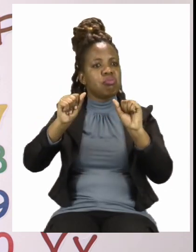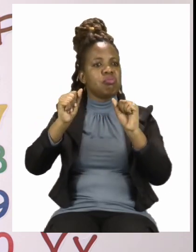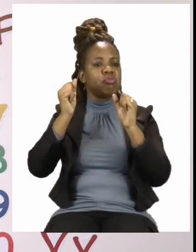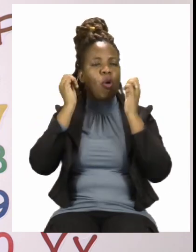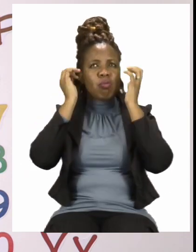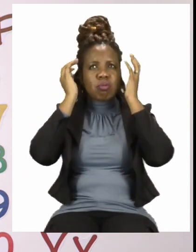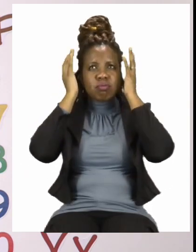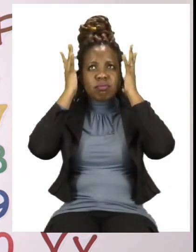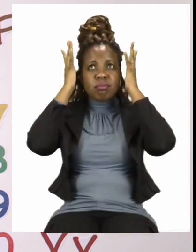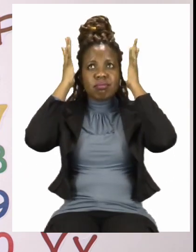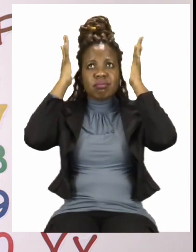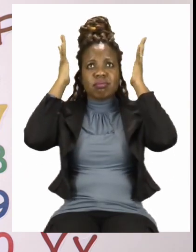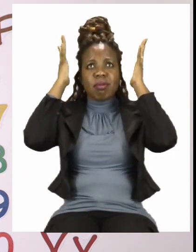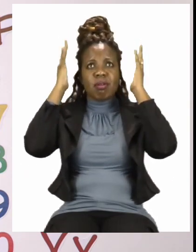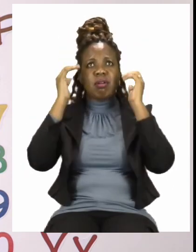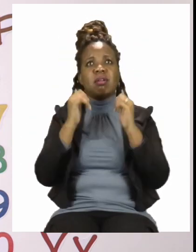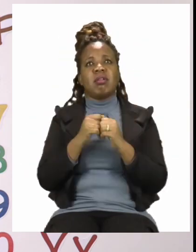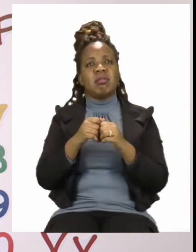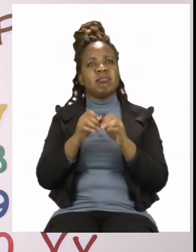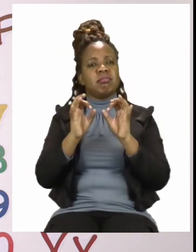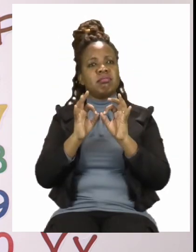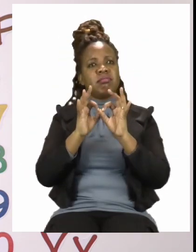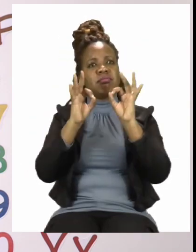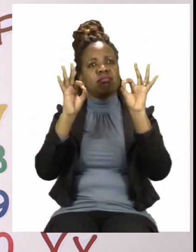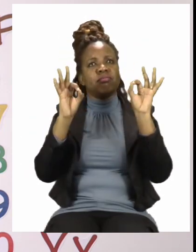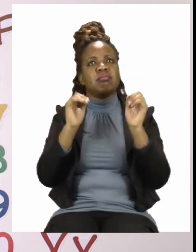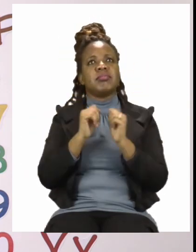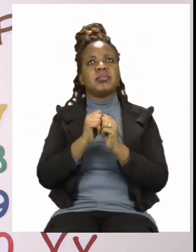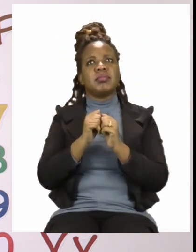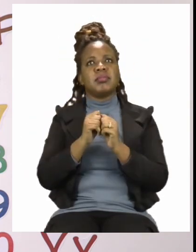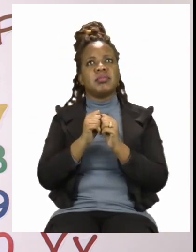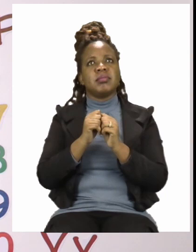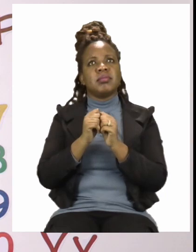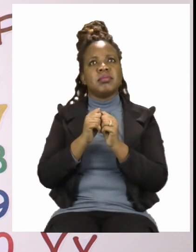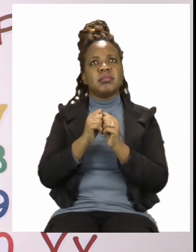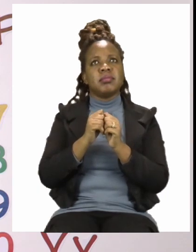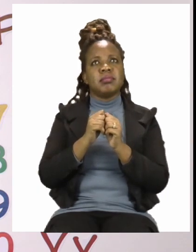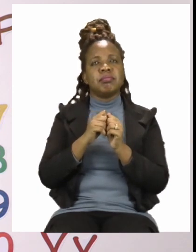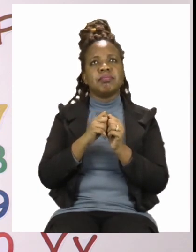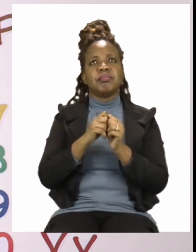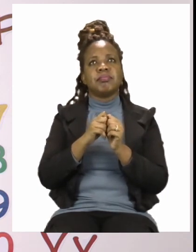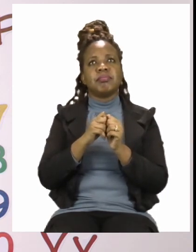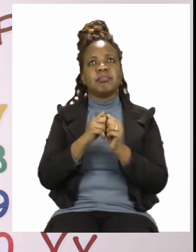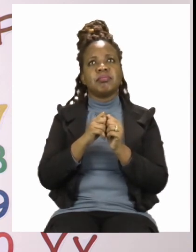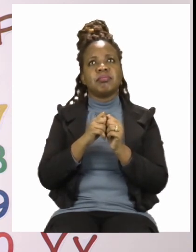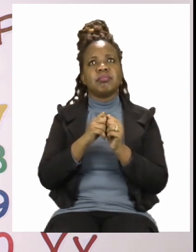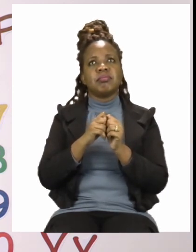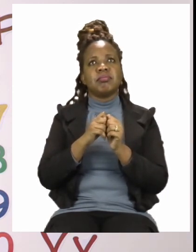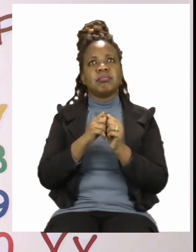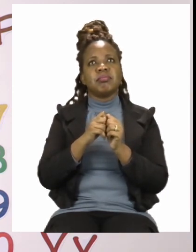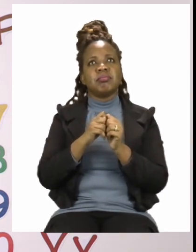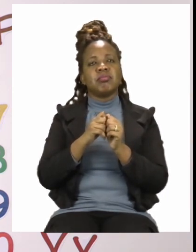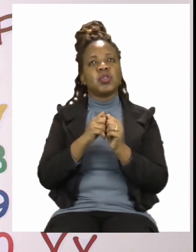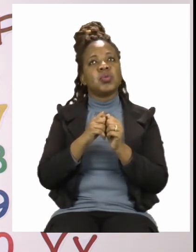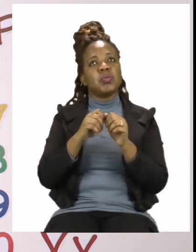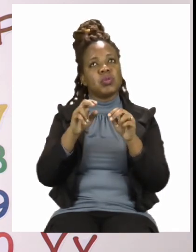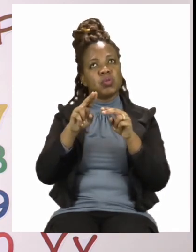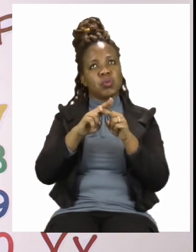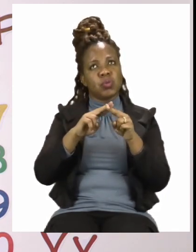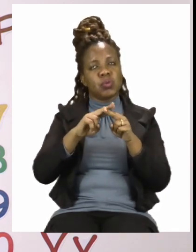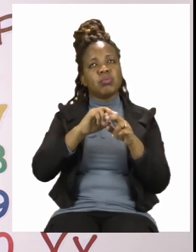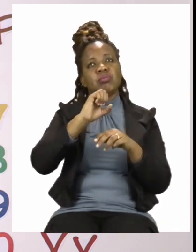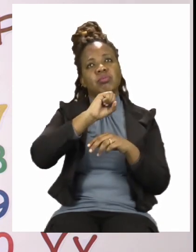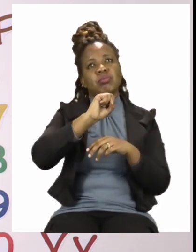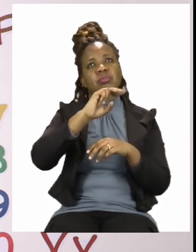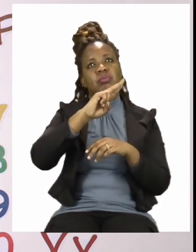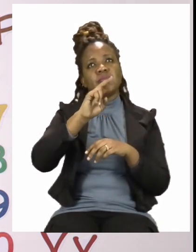keep shampoo in our hair, it will damage our hair. So we take shampoo, we put a little bit in our hair.